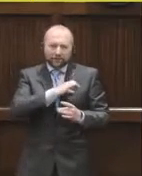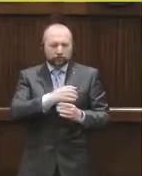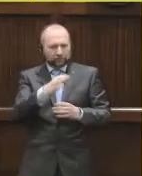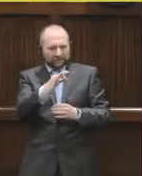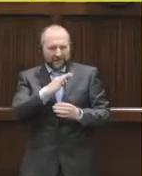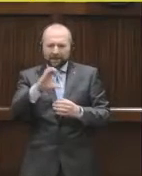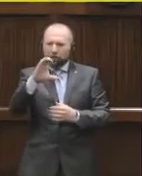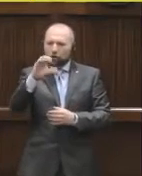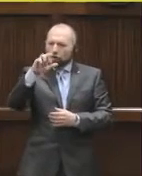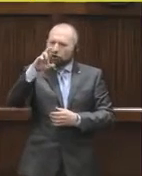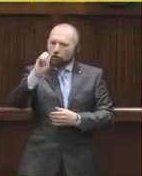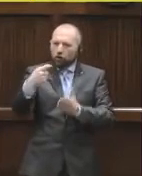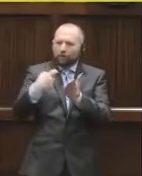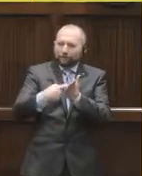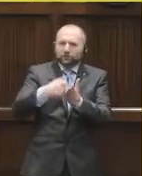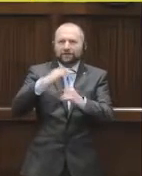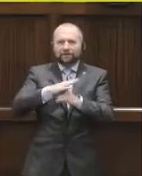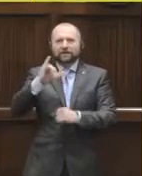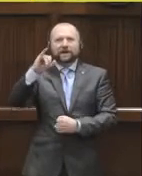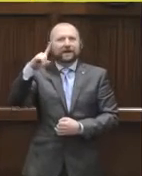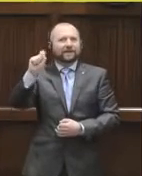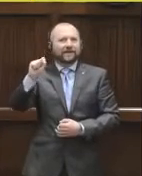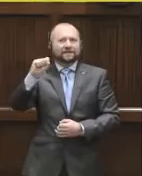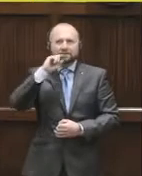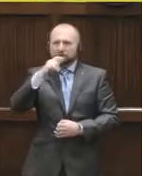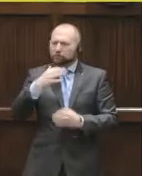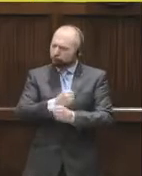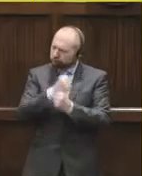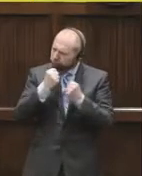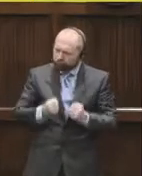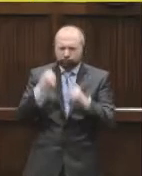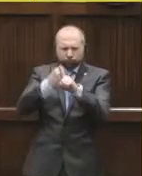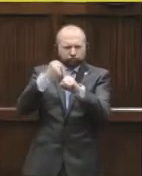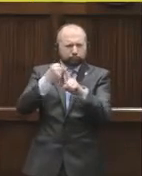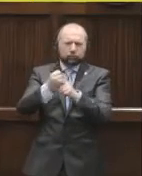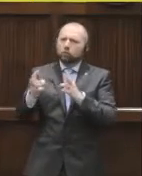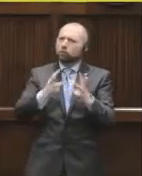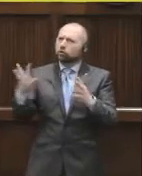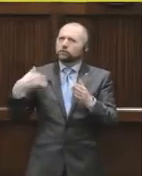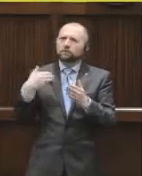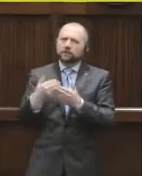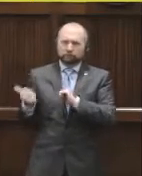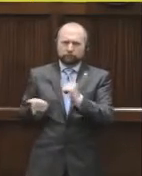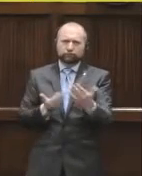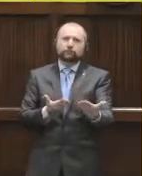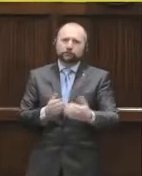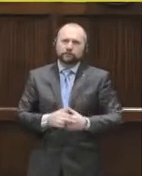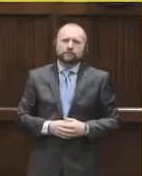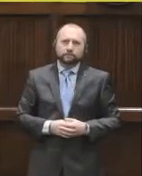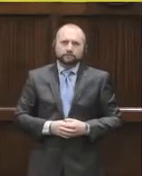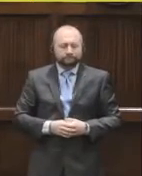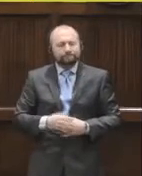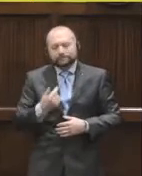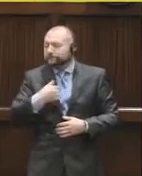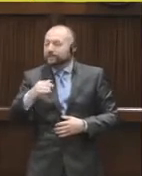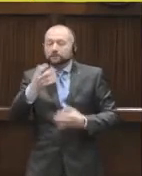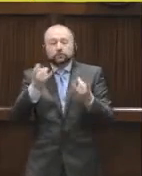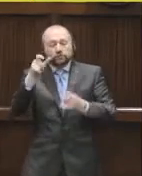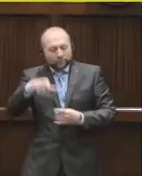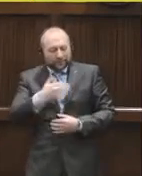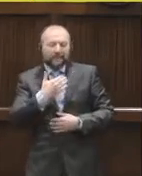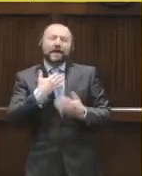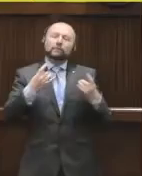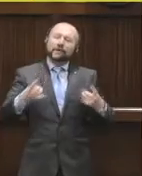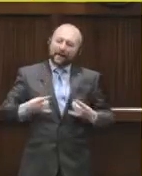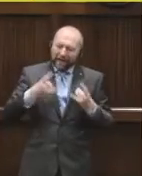Society. They do Trojan work. At Ceann Comhairle, I too am happy to commend this bill to the House, and I compliment the